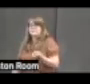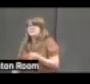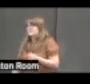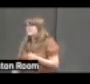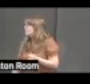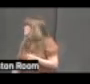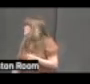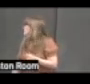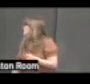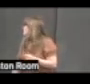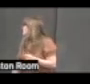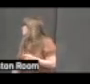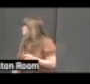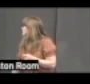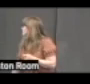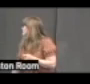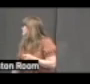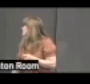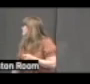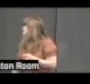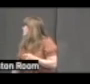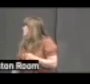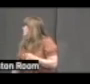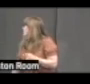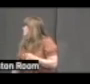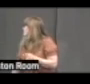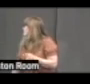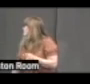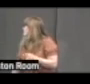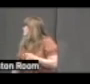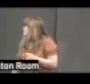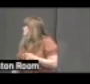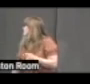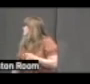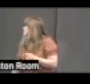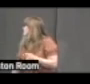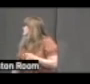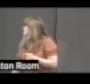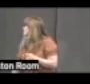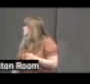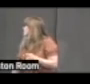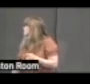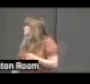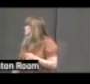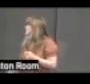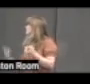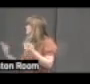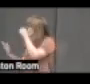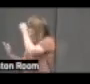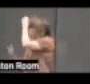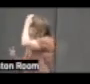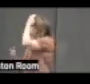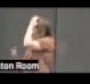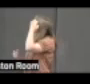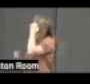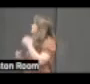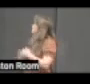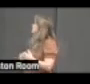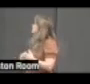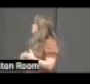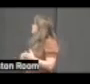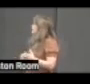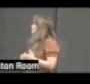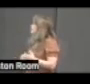entered the zoo world and the conservation breeding world. And I just was like, wow, we can do